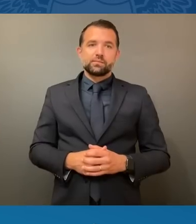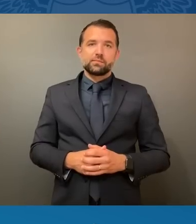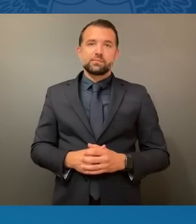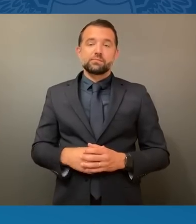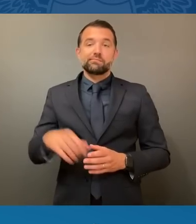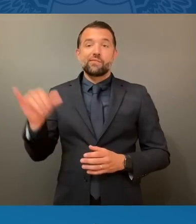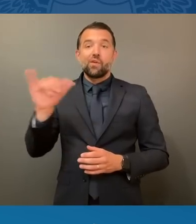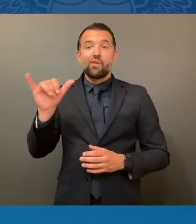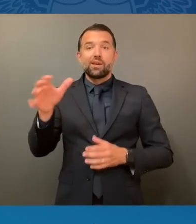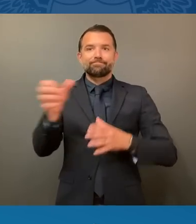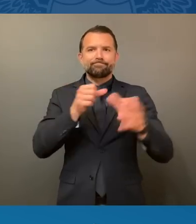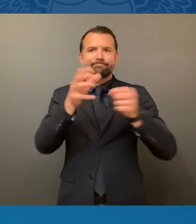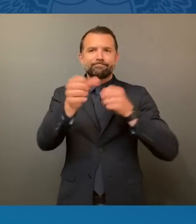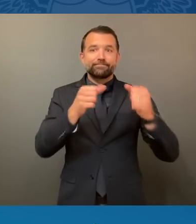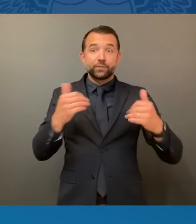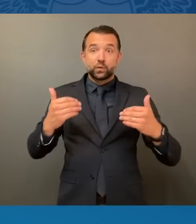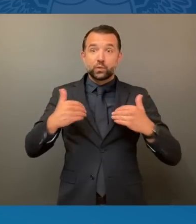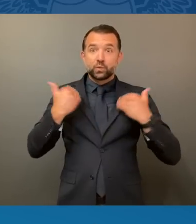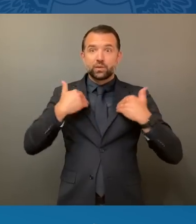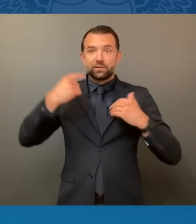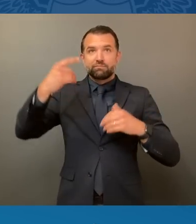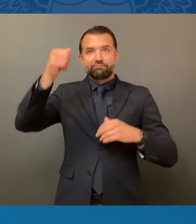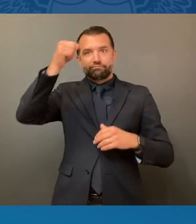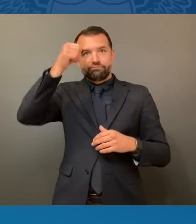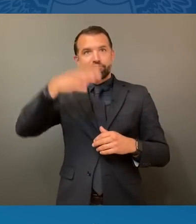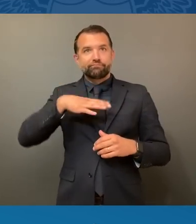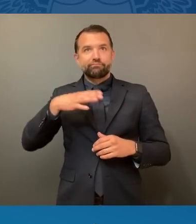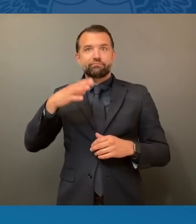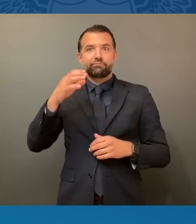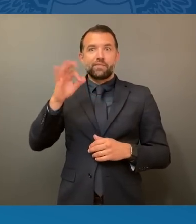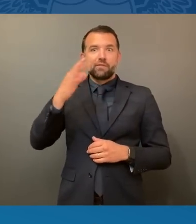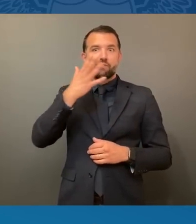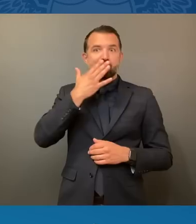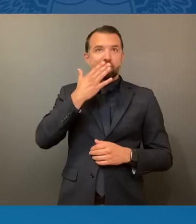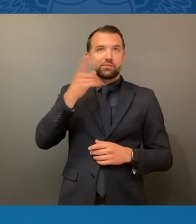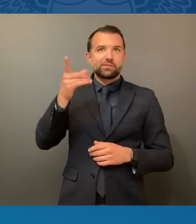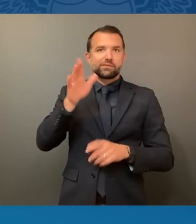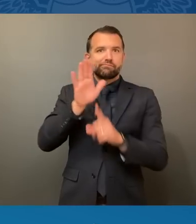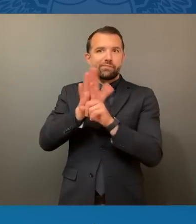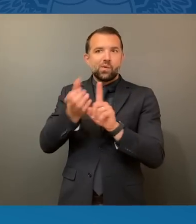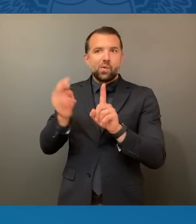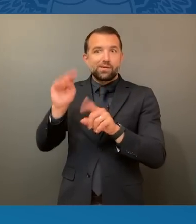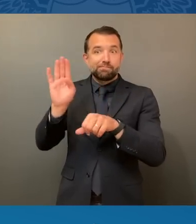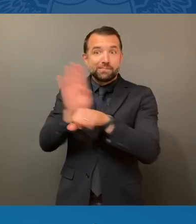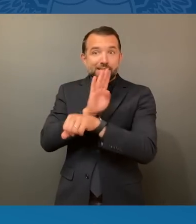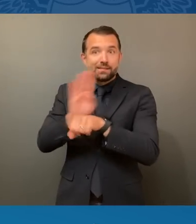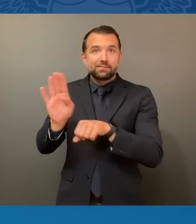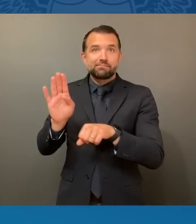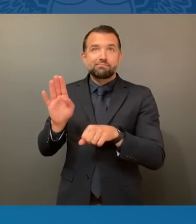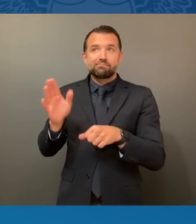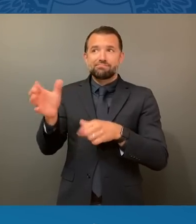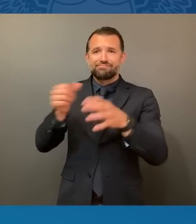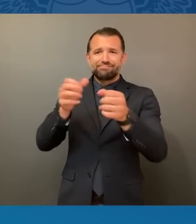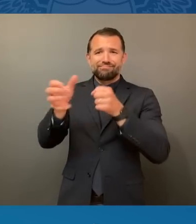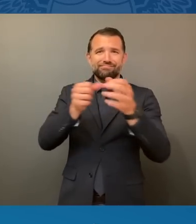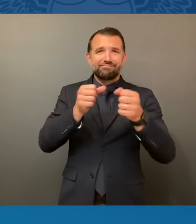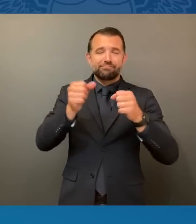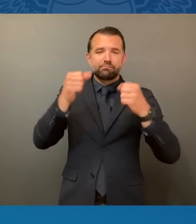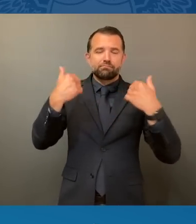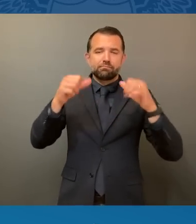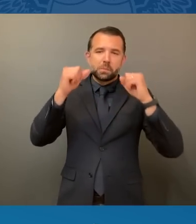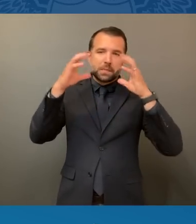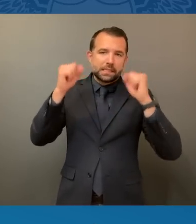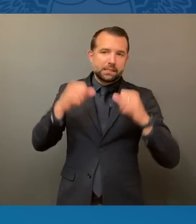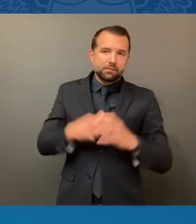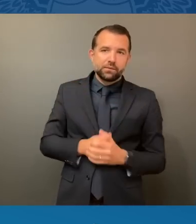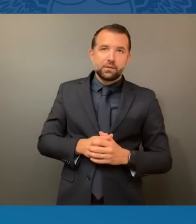as entrepreneurs. Yes. I had a group who were so phenomenal, they've got businesses that are dealing with space